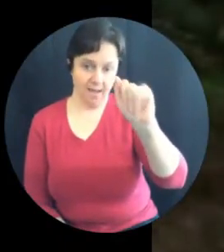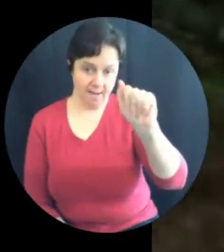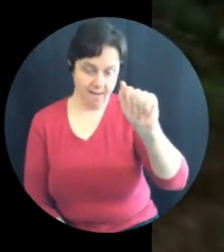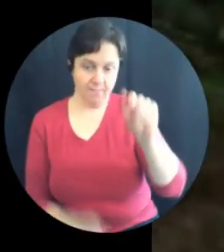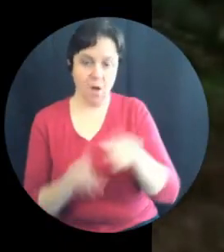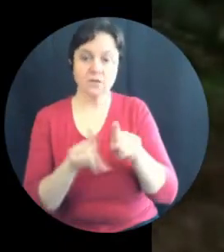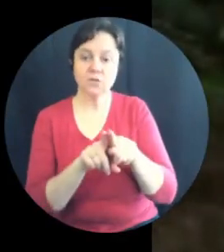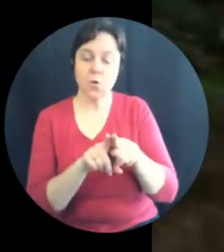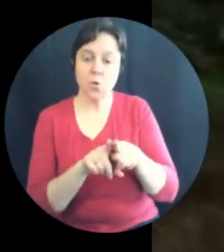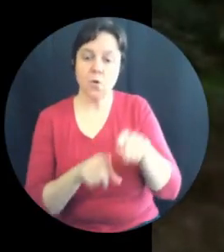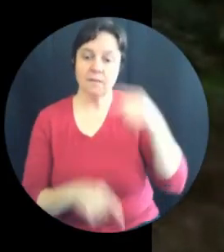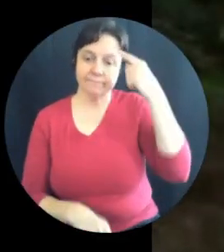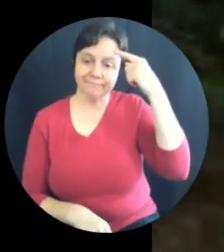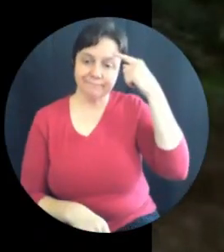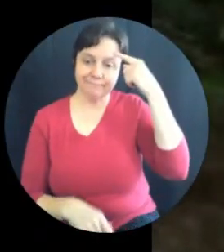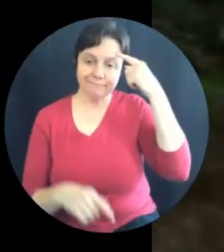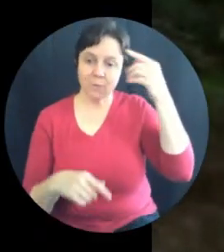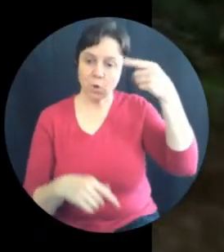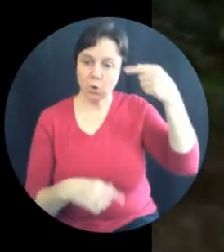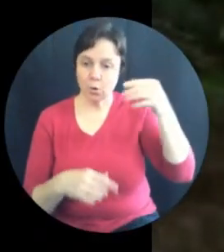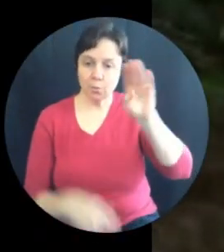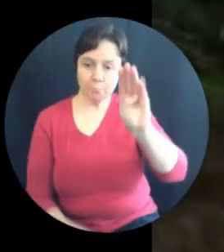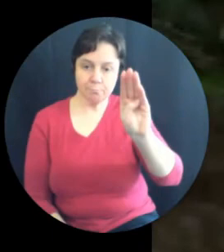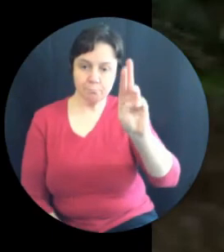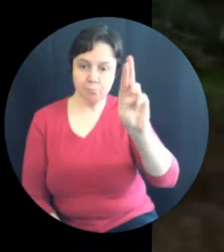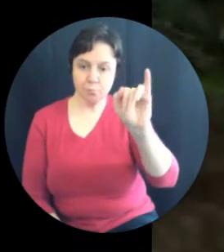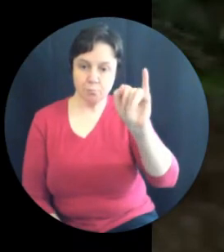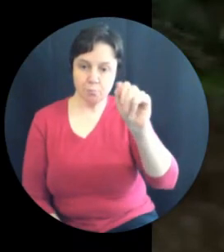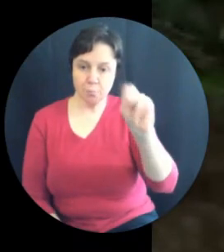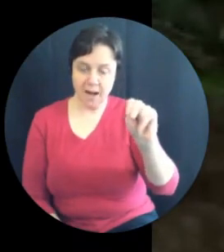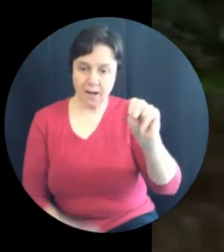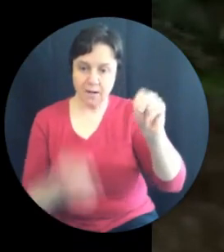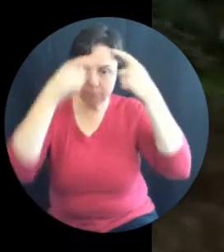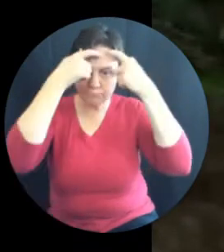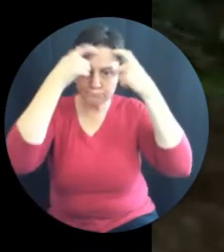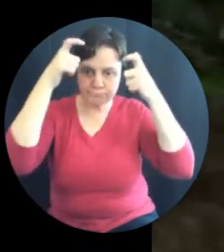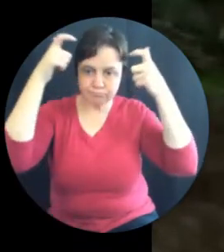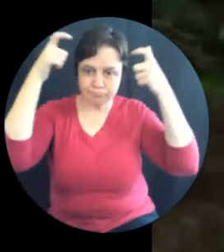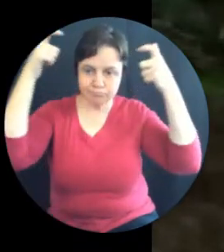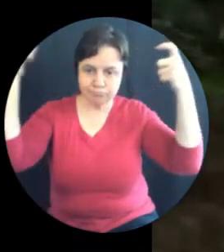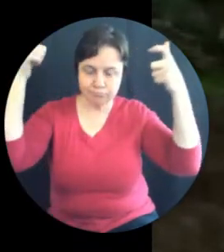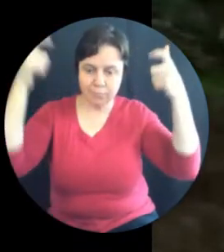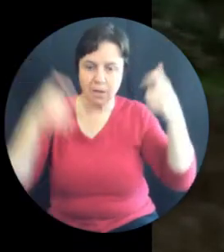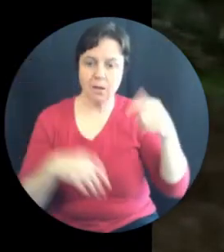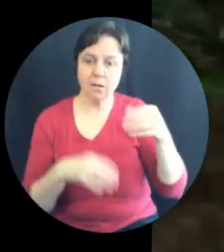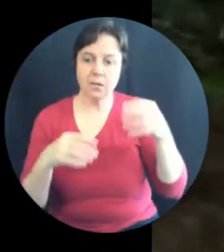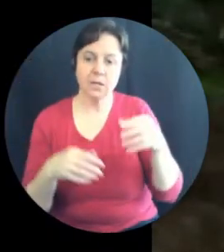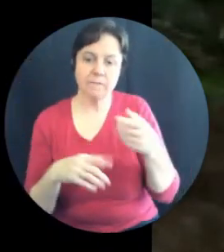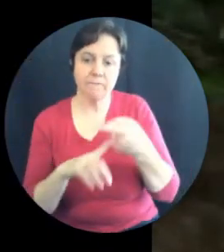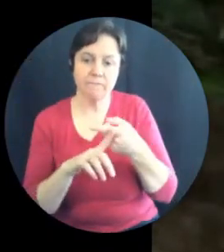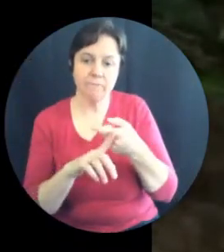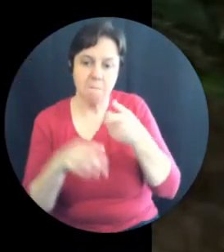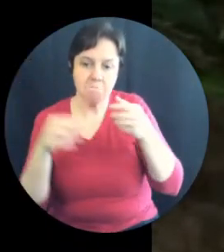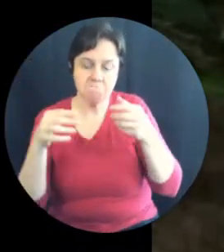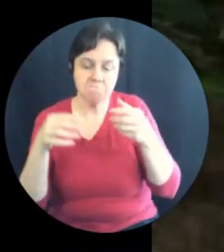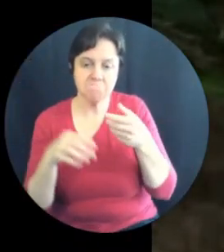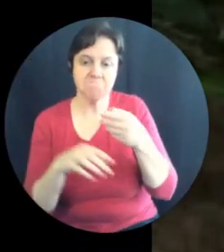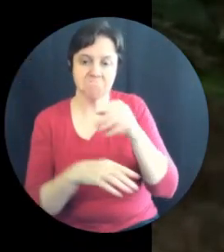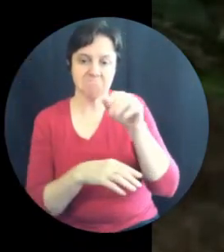brain. And that's something that can be treated very easily with modern medicine, but it's something that